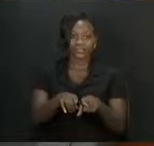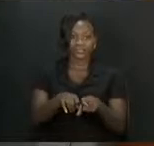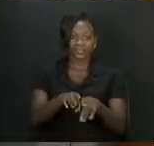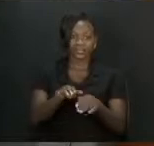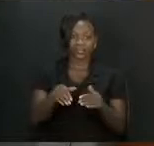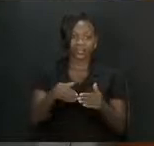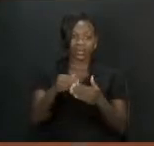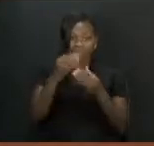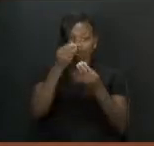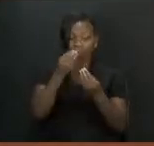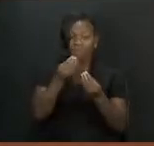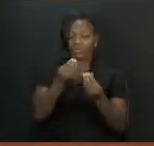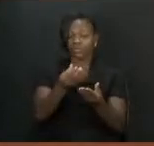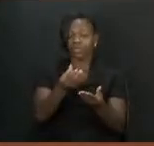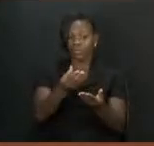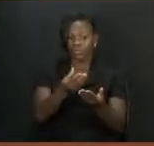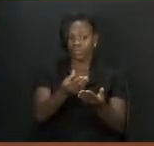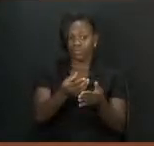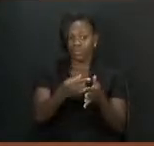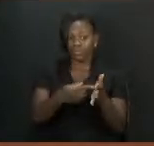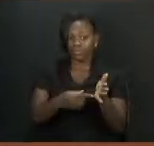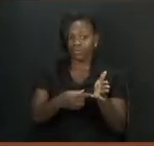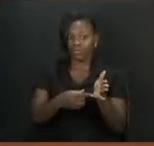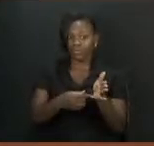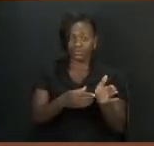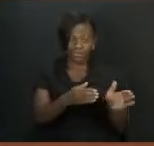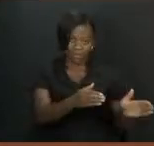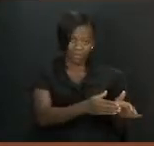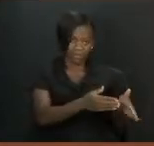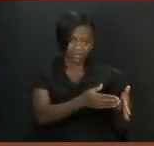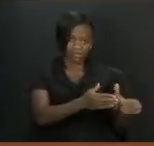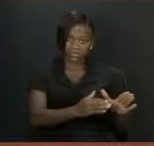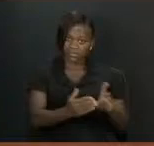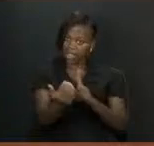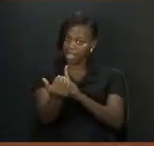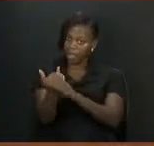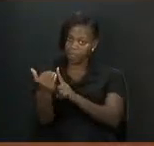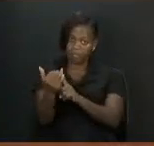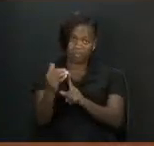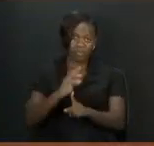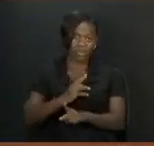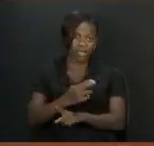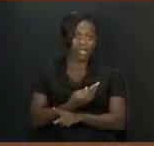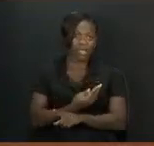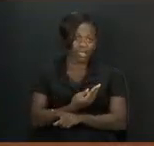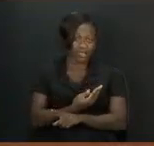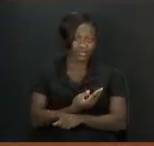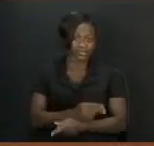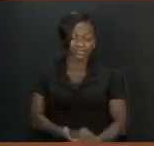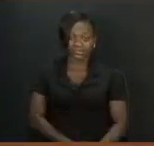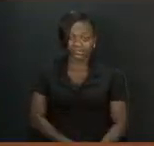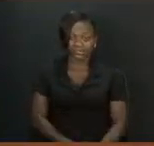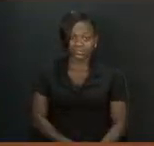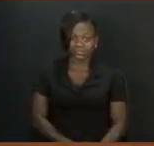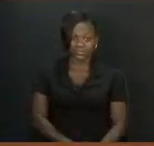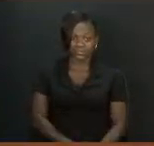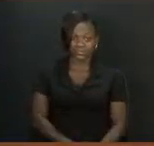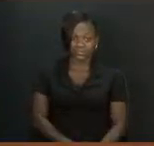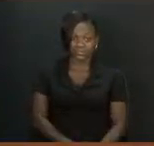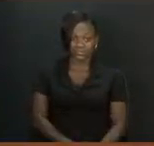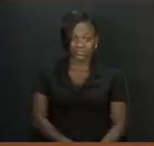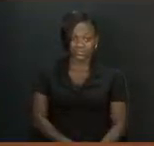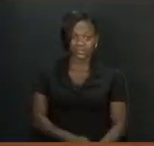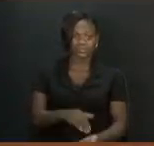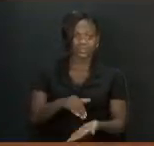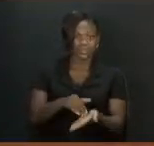us be guided by what the minority leader has just read. It is also contained in